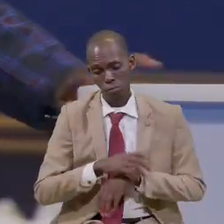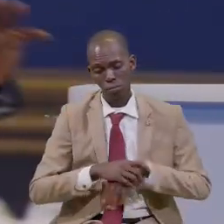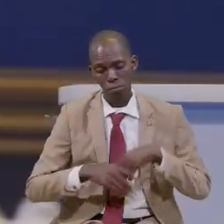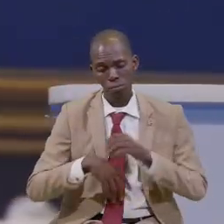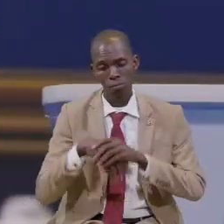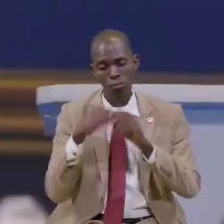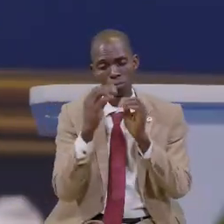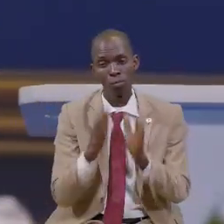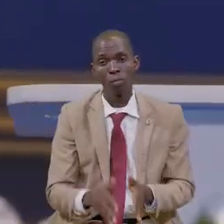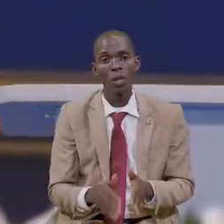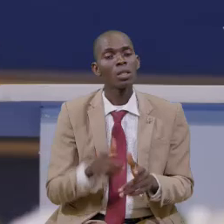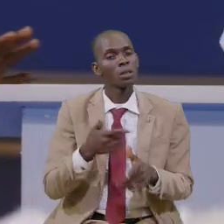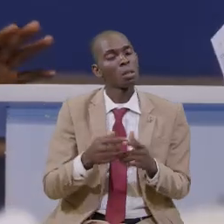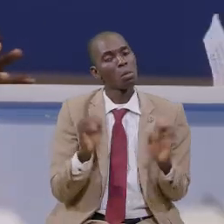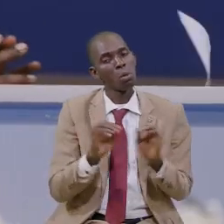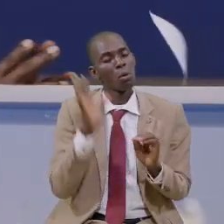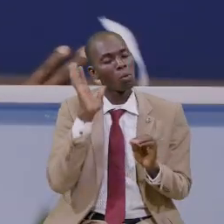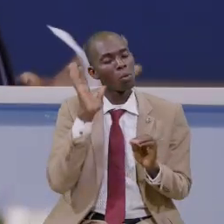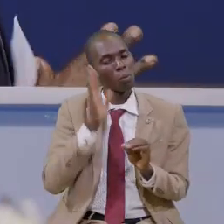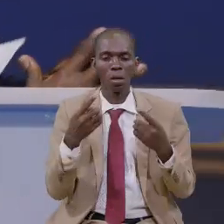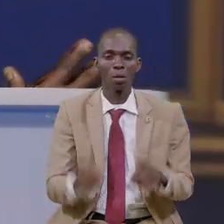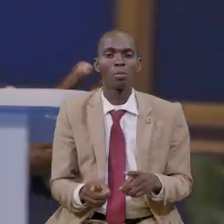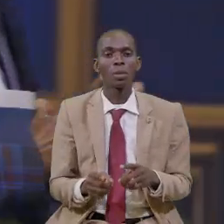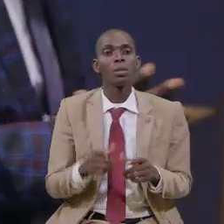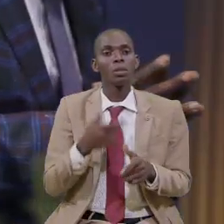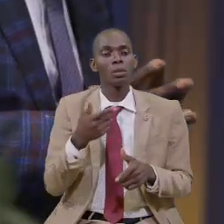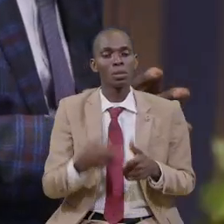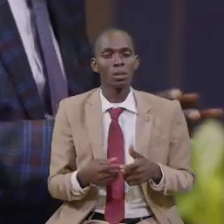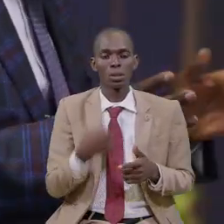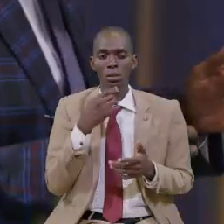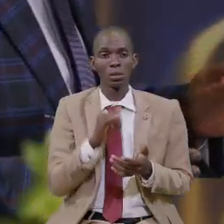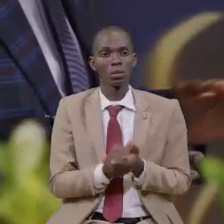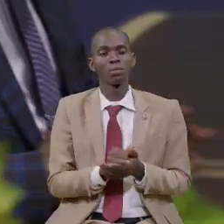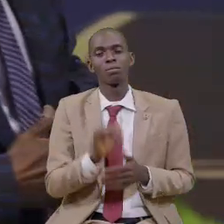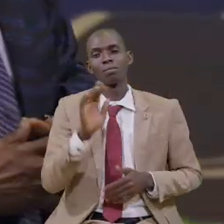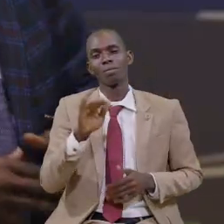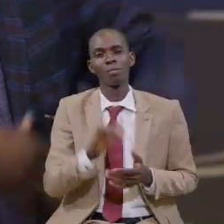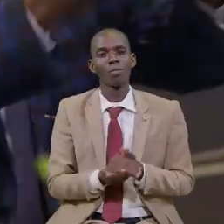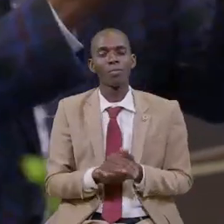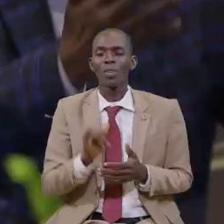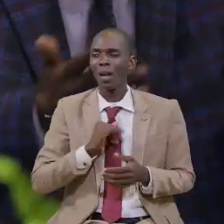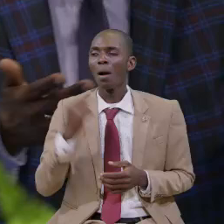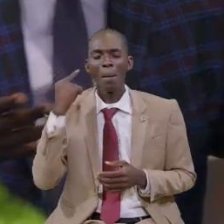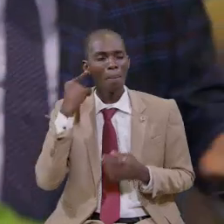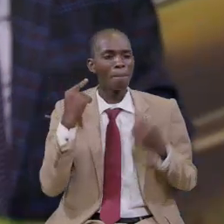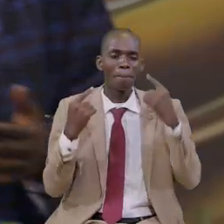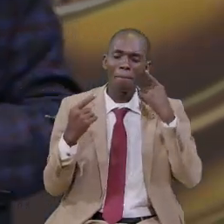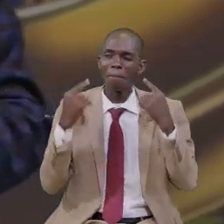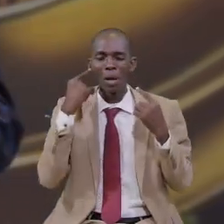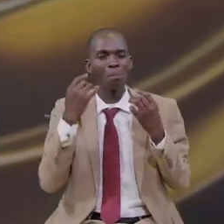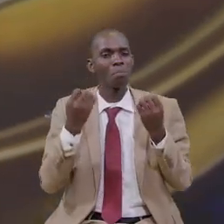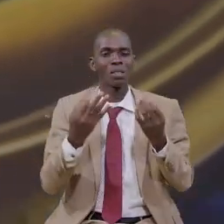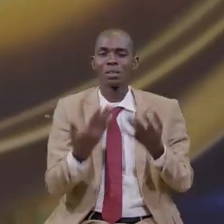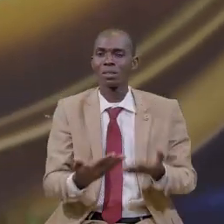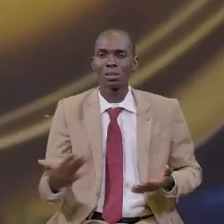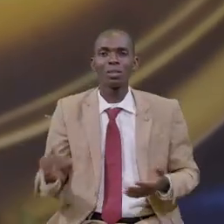be done. And so he said, brethren, I hear all things, I hear many things, I sense many